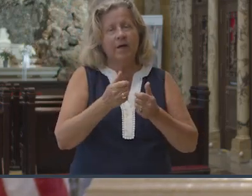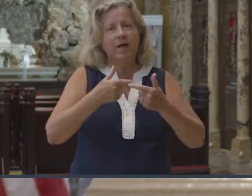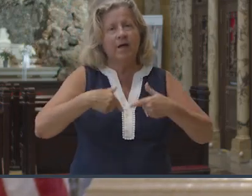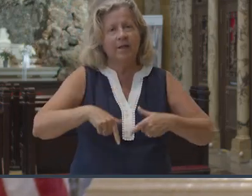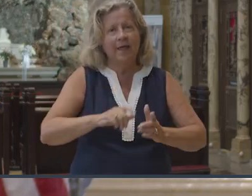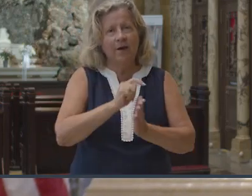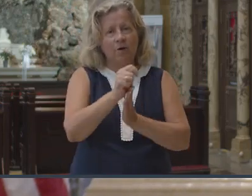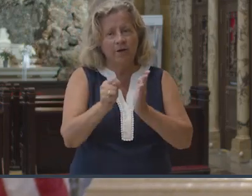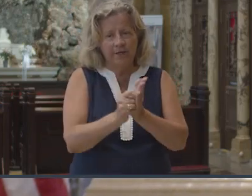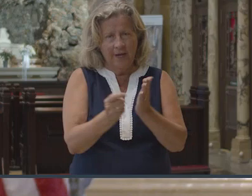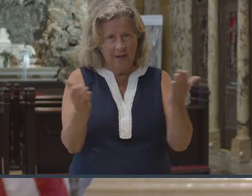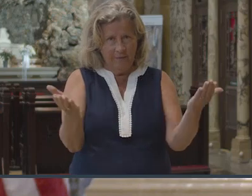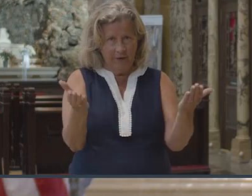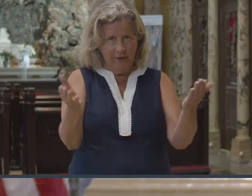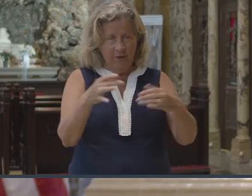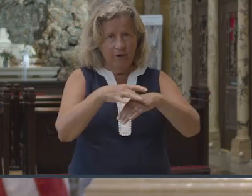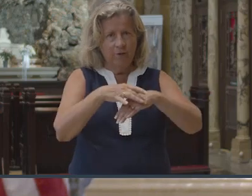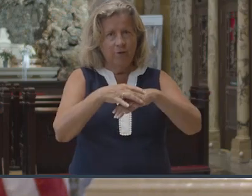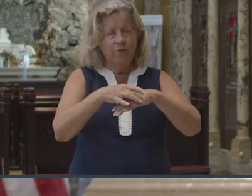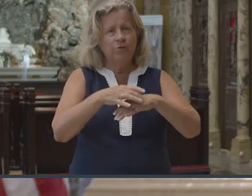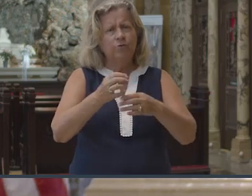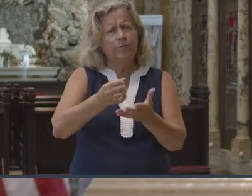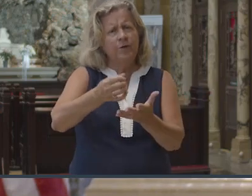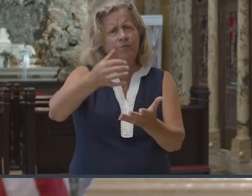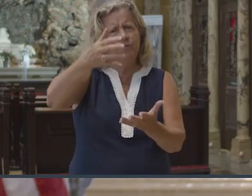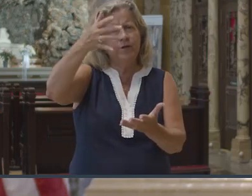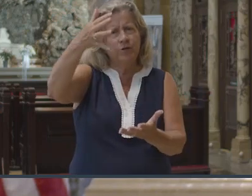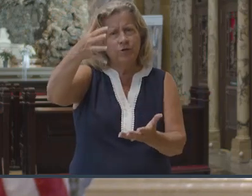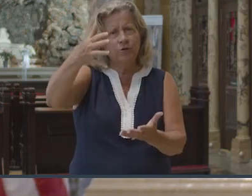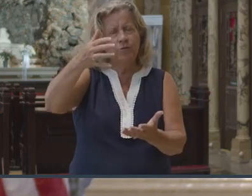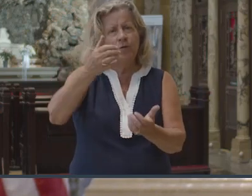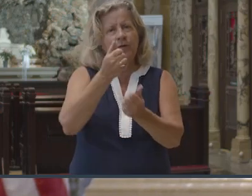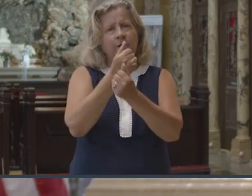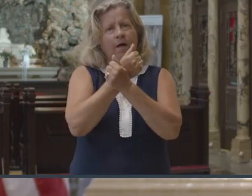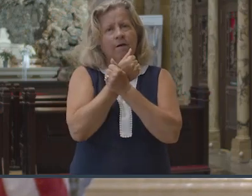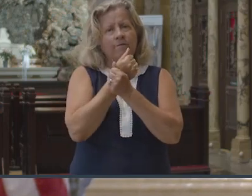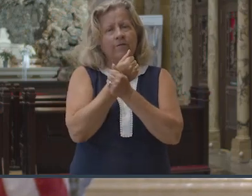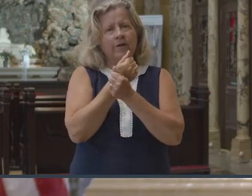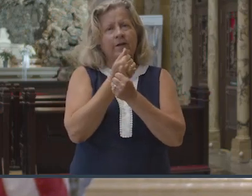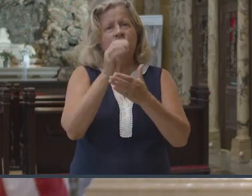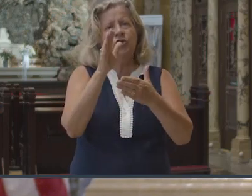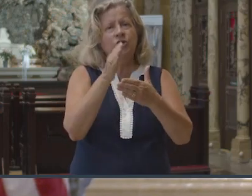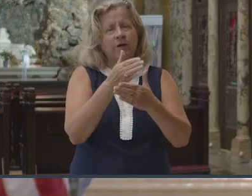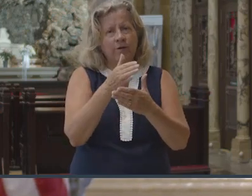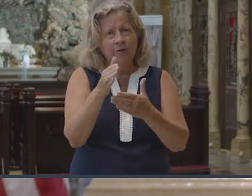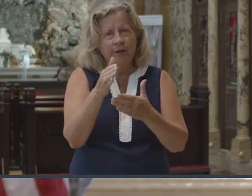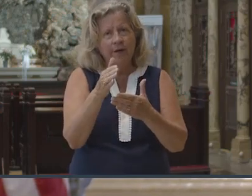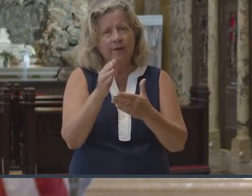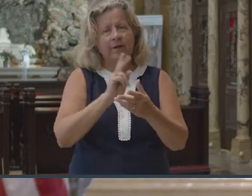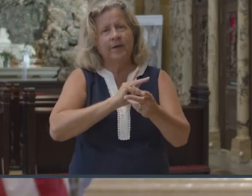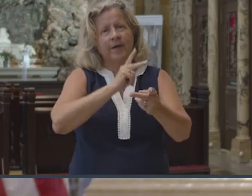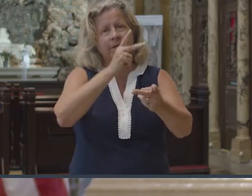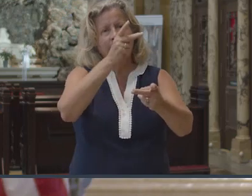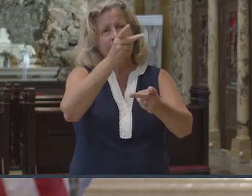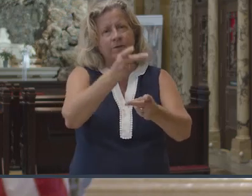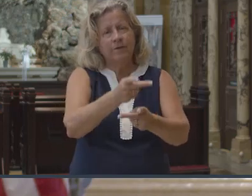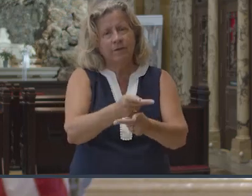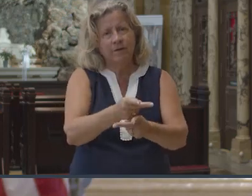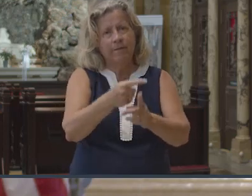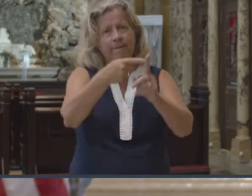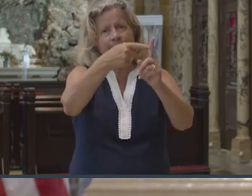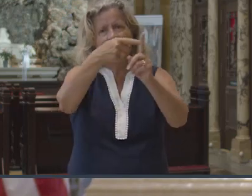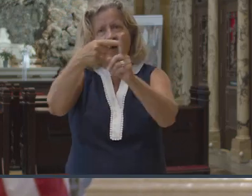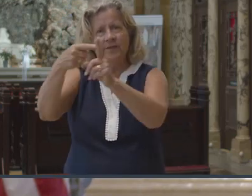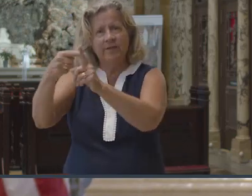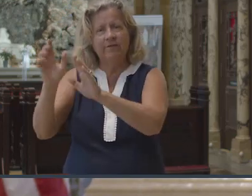what matters to God. Each of us, if we only choose, can do so. Who can